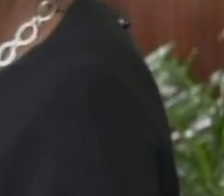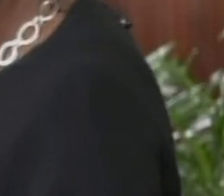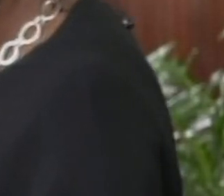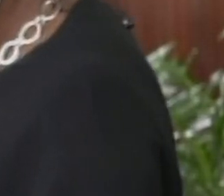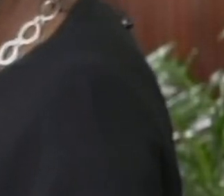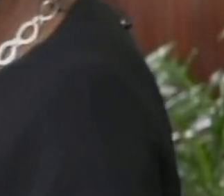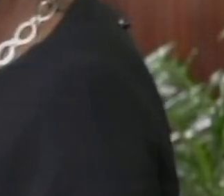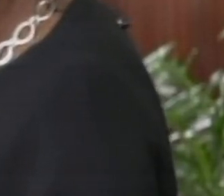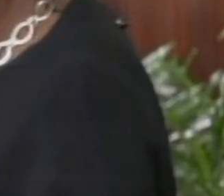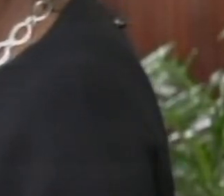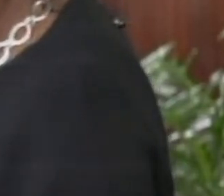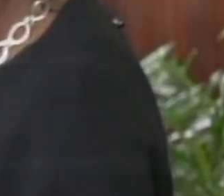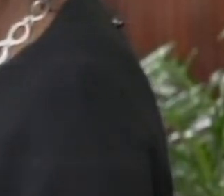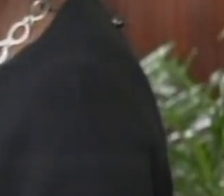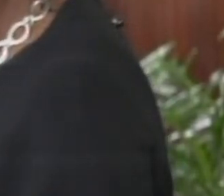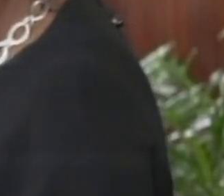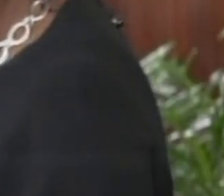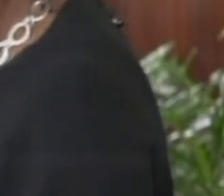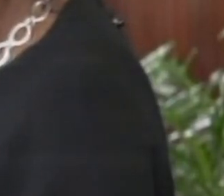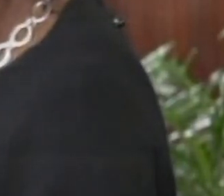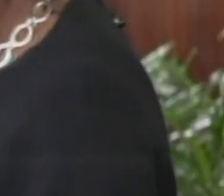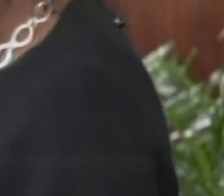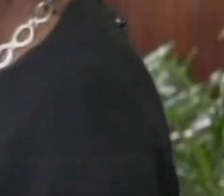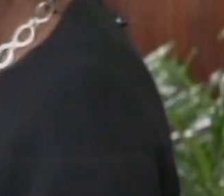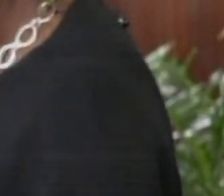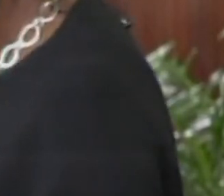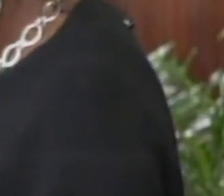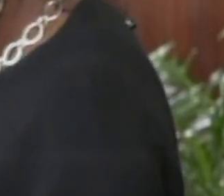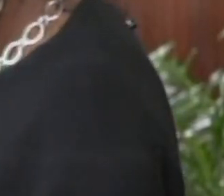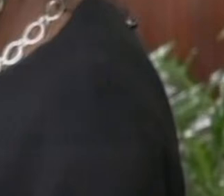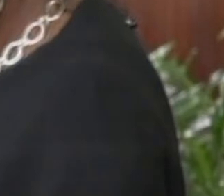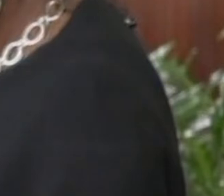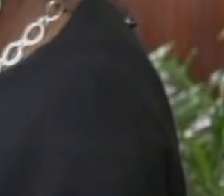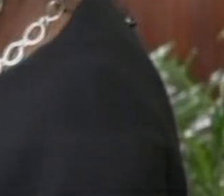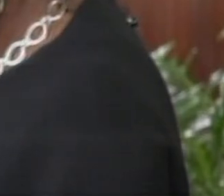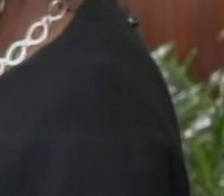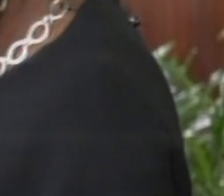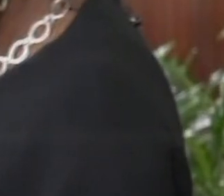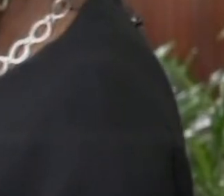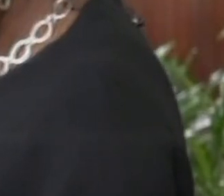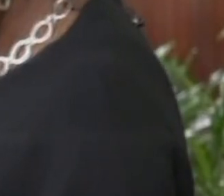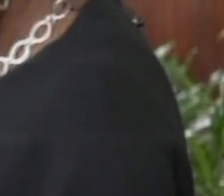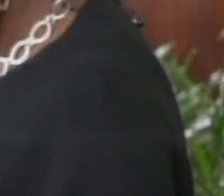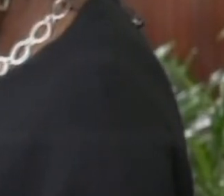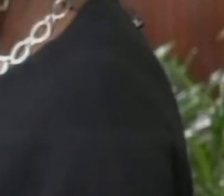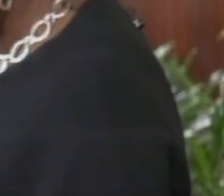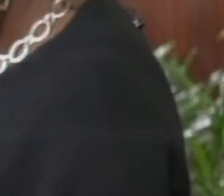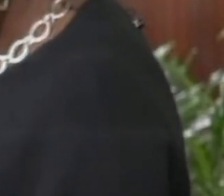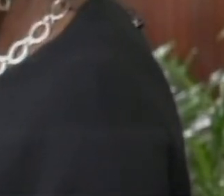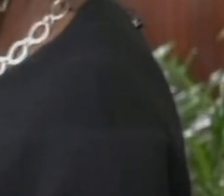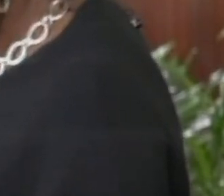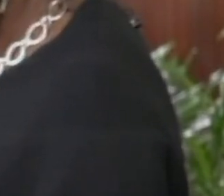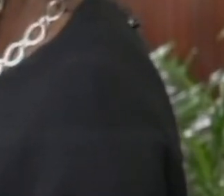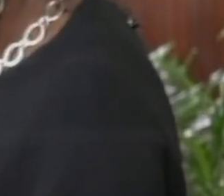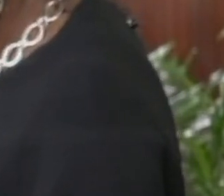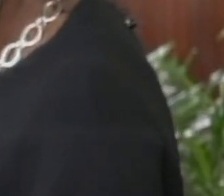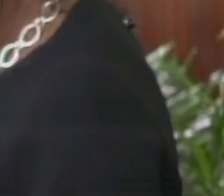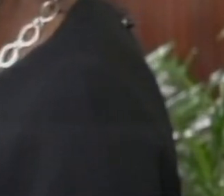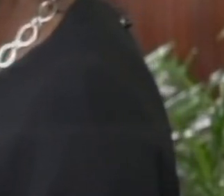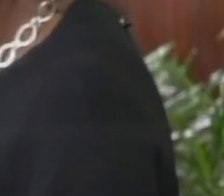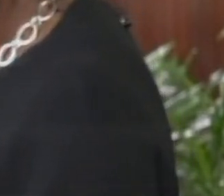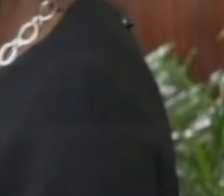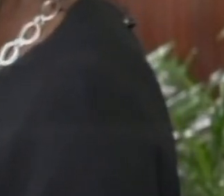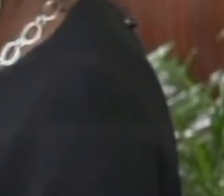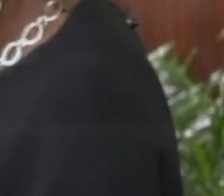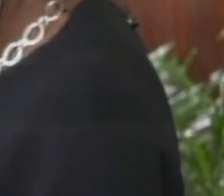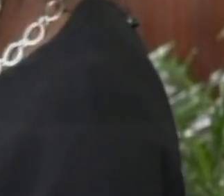of your Son, Jesus Christ, that was shed on the cross for our sins. And this morning, Lord, we rejoice because, Father, we have life in you.